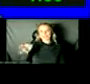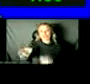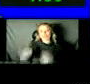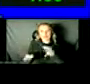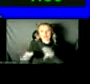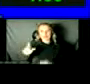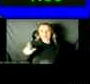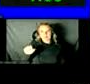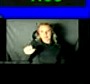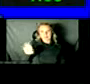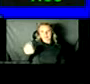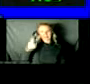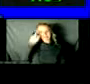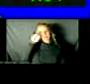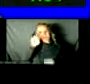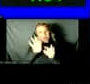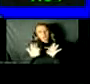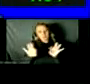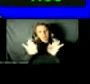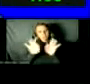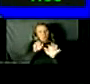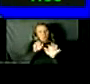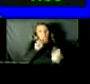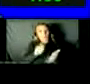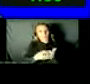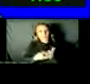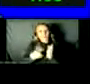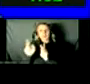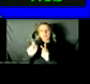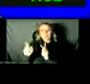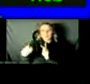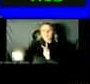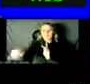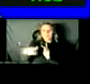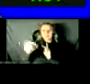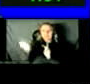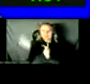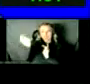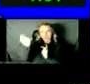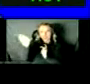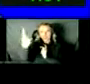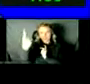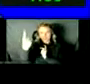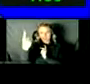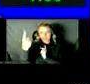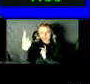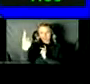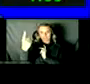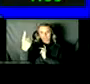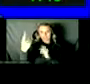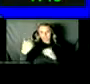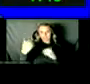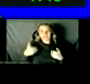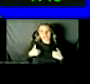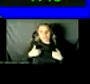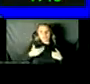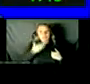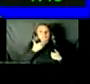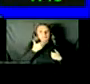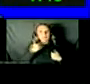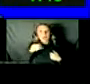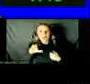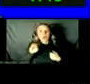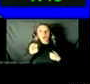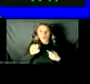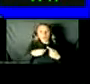I think it's important that people understand that we have a better code. We will have a better code once this